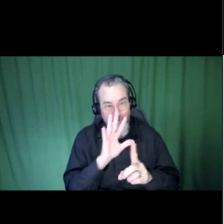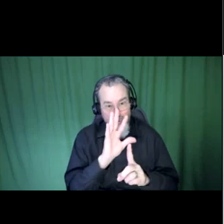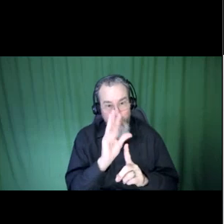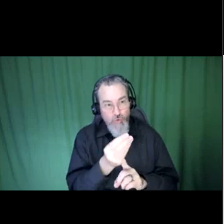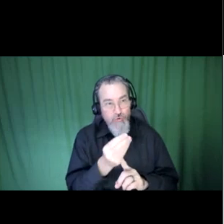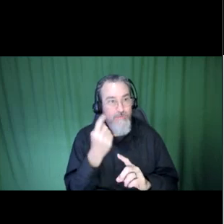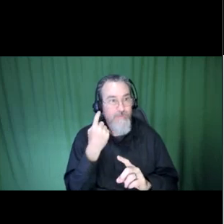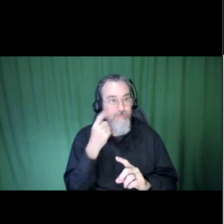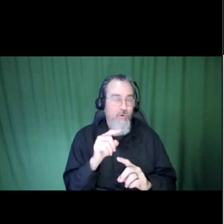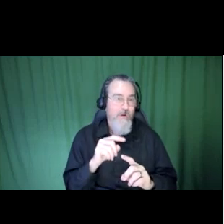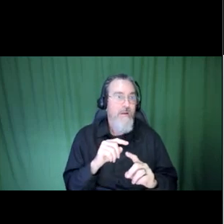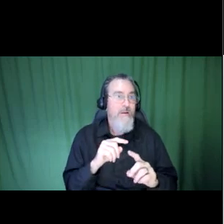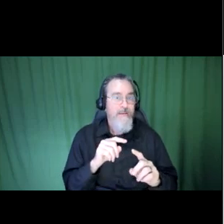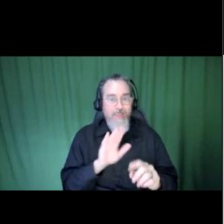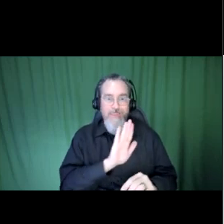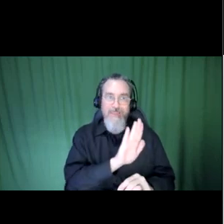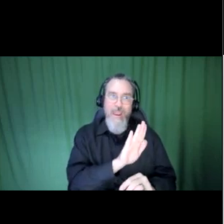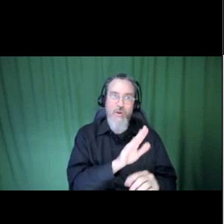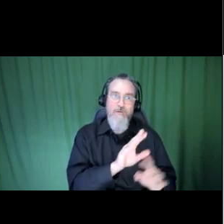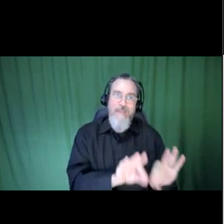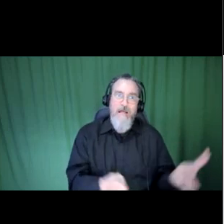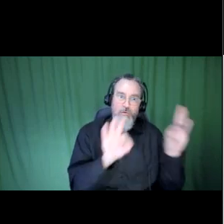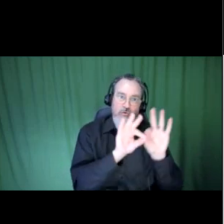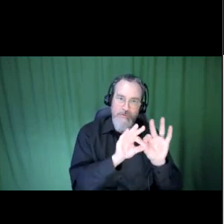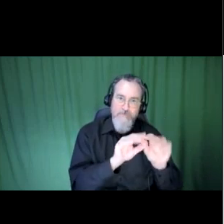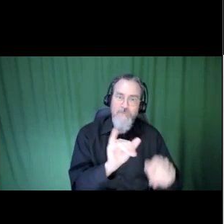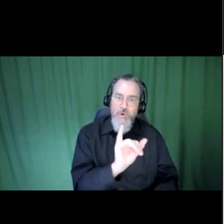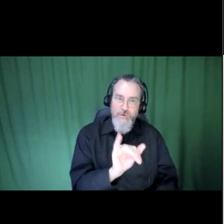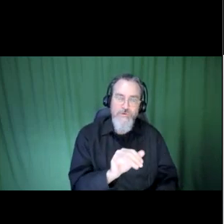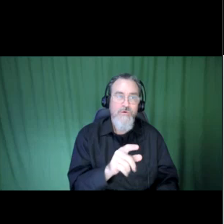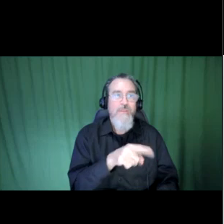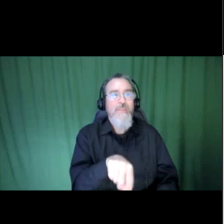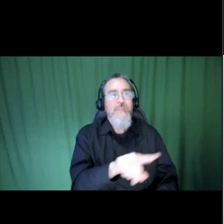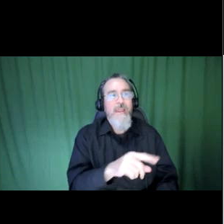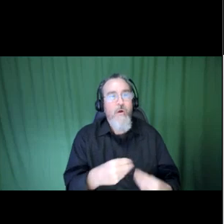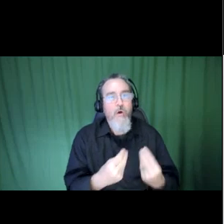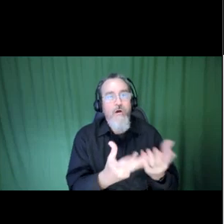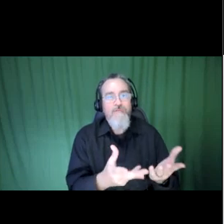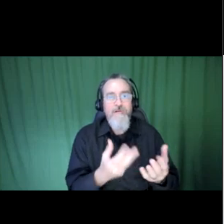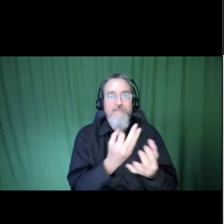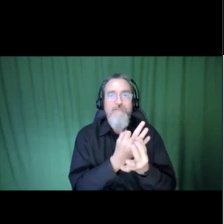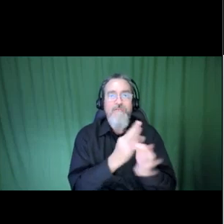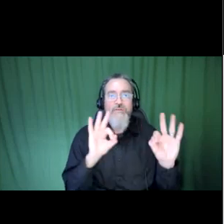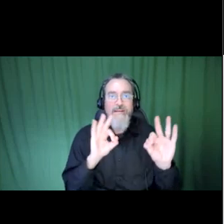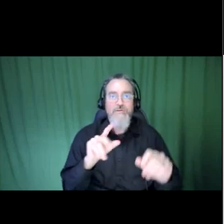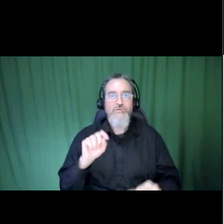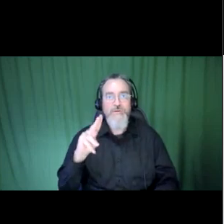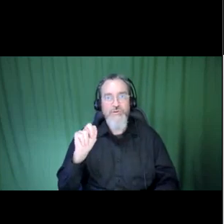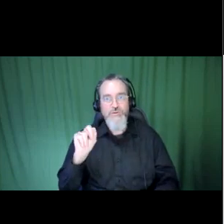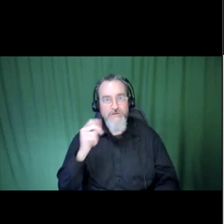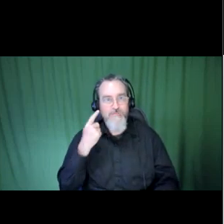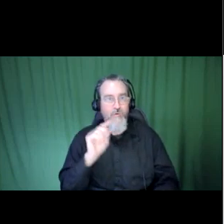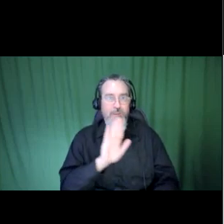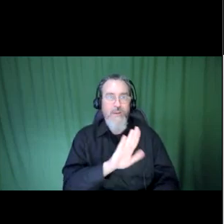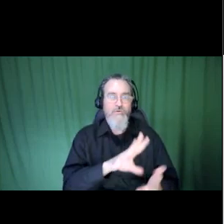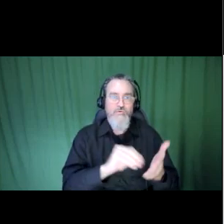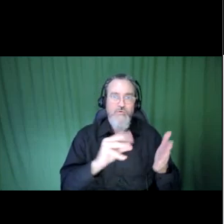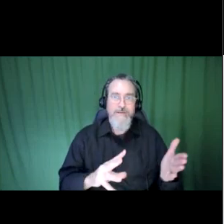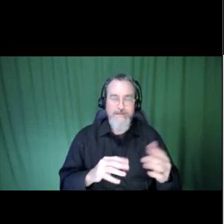weaving Inupiaq values, but also because they offer free tuition for Alaska Native and American Indian students. Elizabeth's goal is to